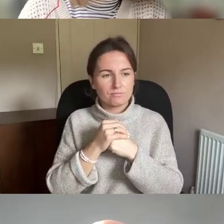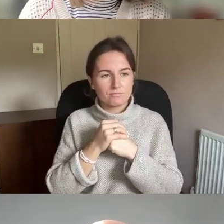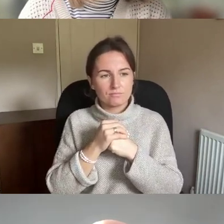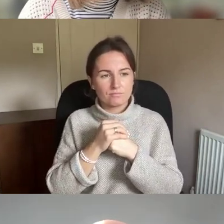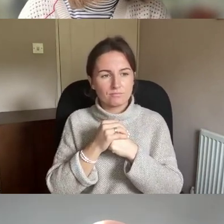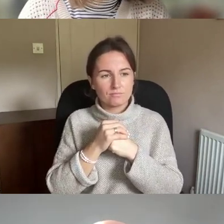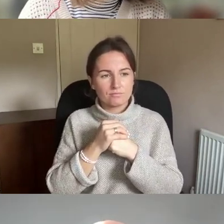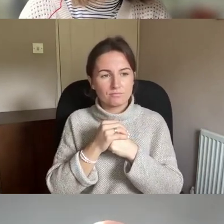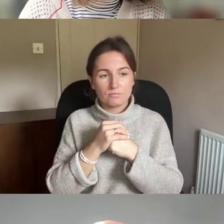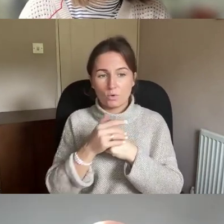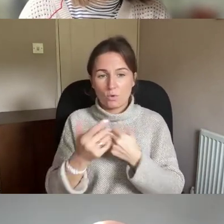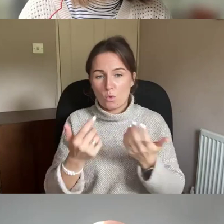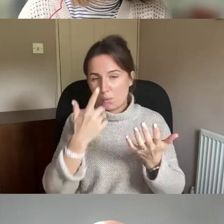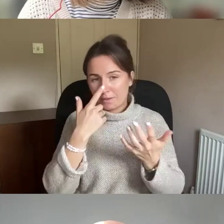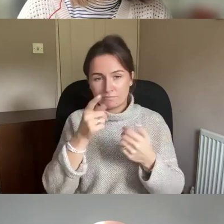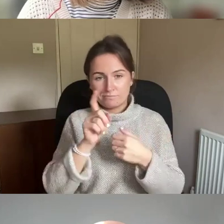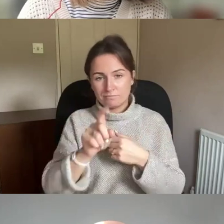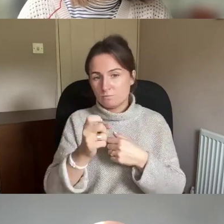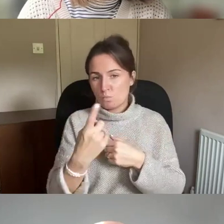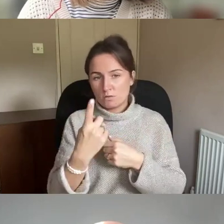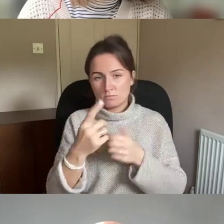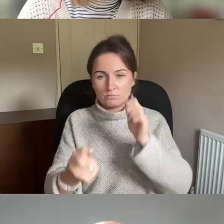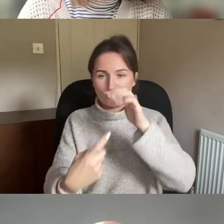Or you can just select one priority place.